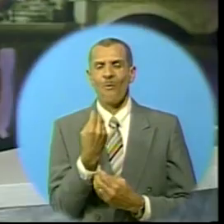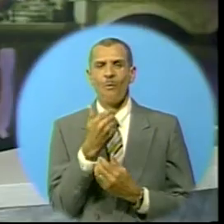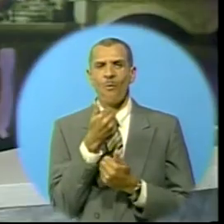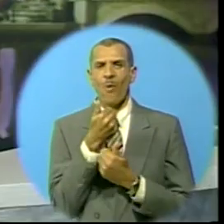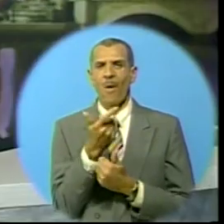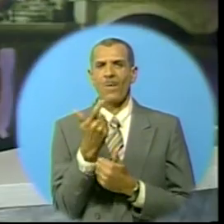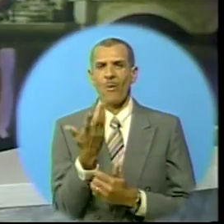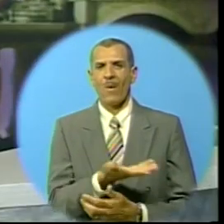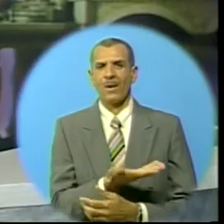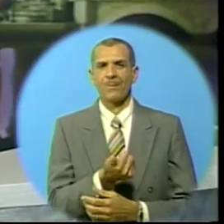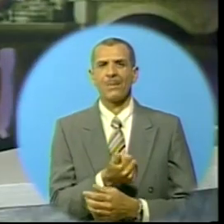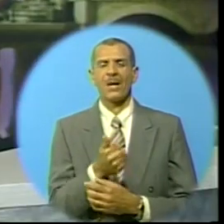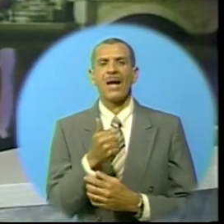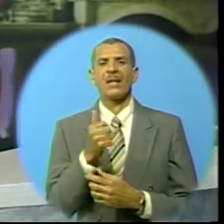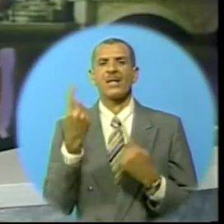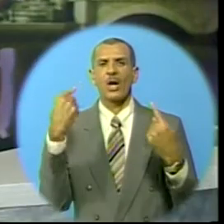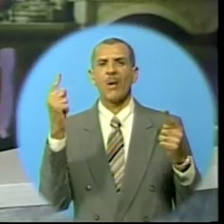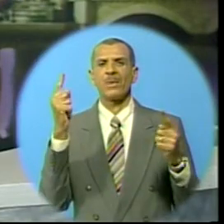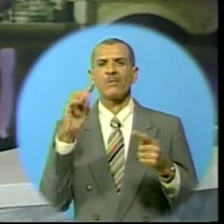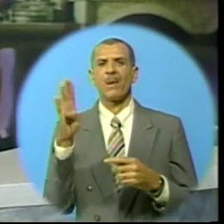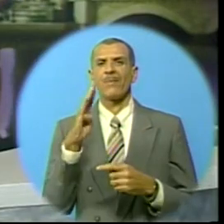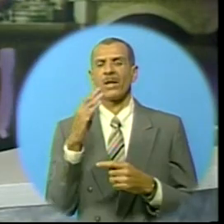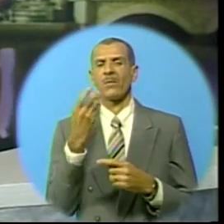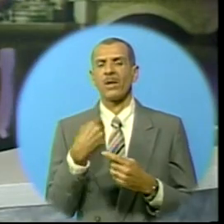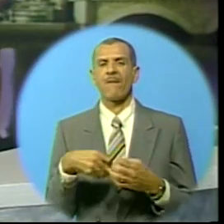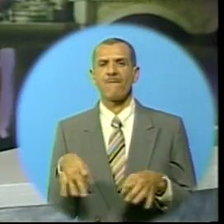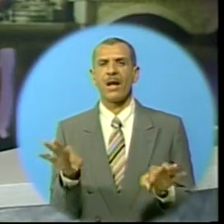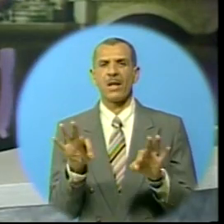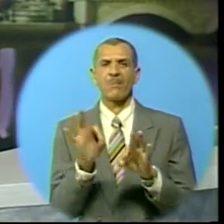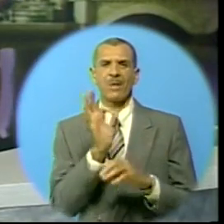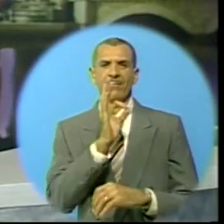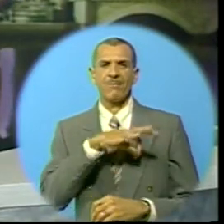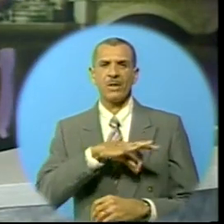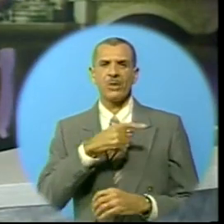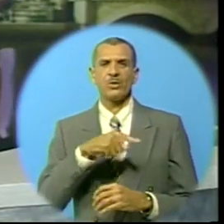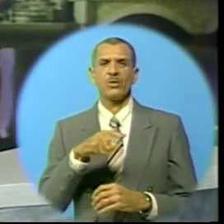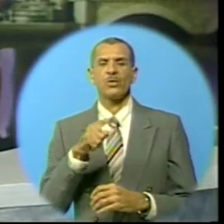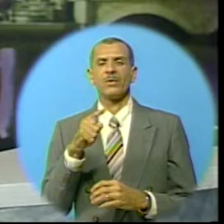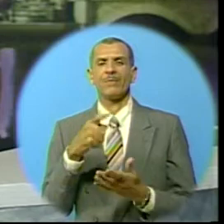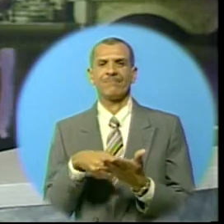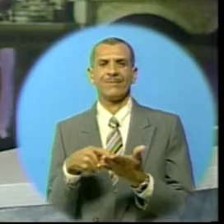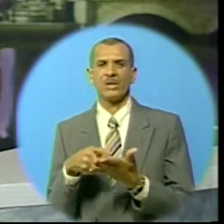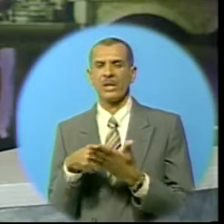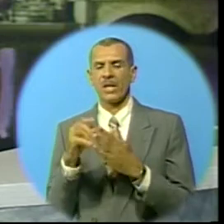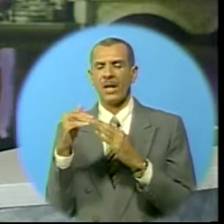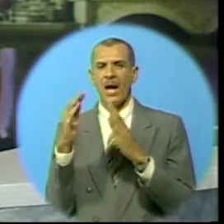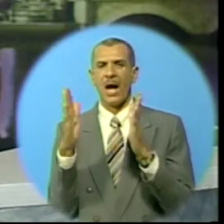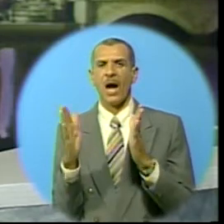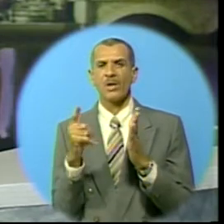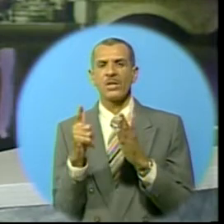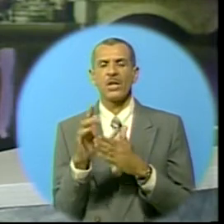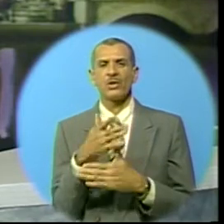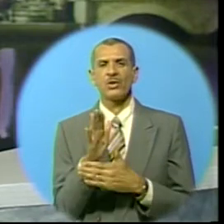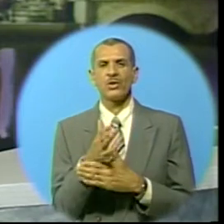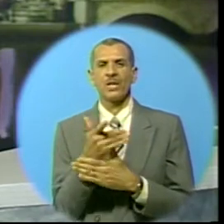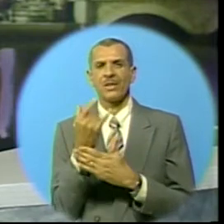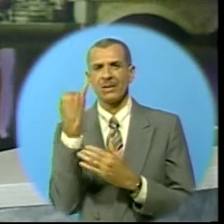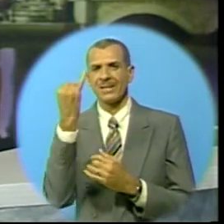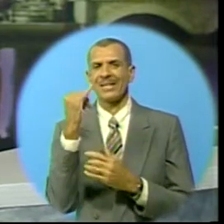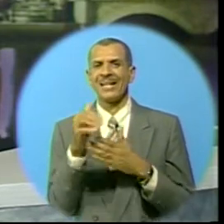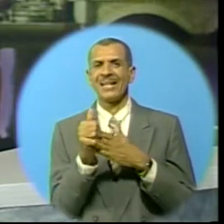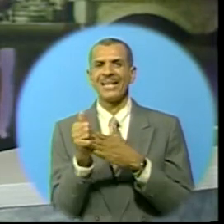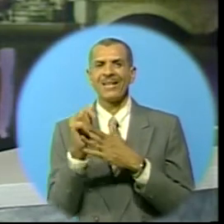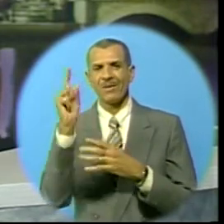an accomplished Barbadian who will make a valuable contribution to debates in the House. Among those sharing that sentiment was Leader